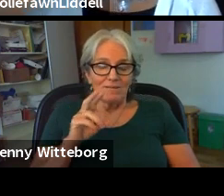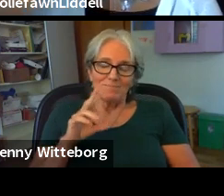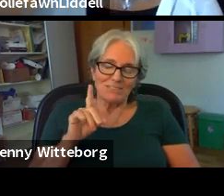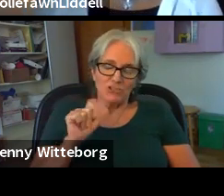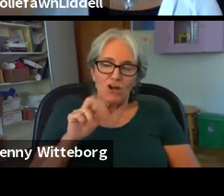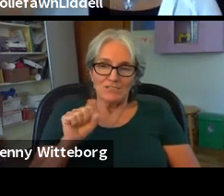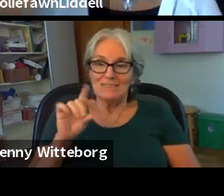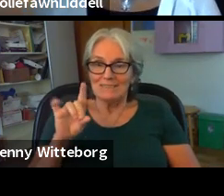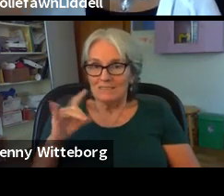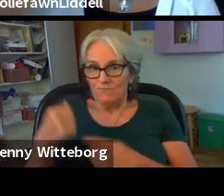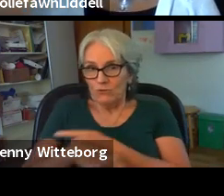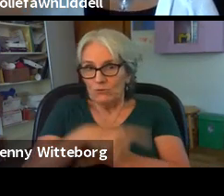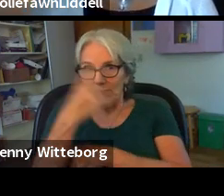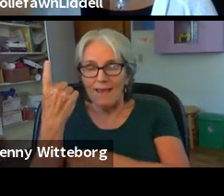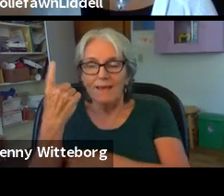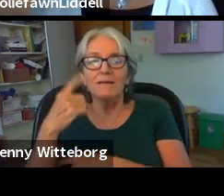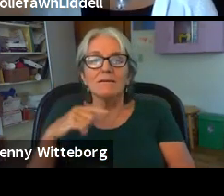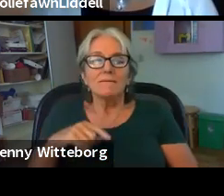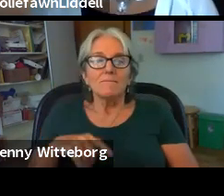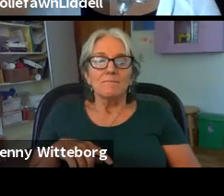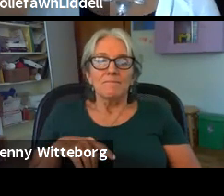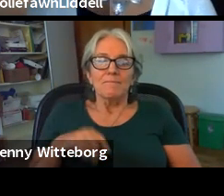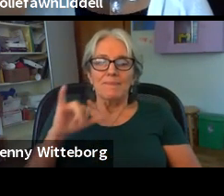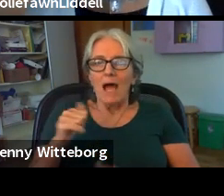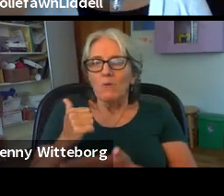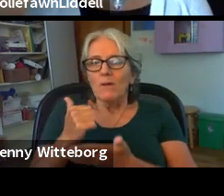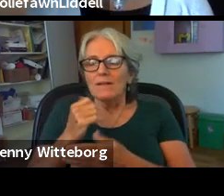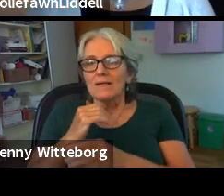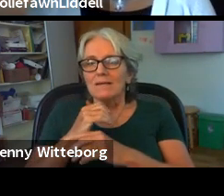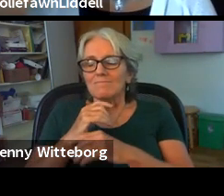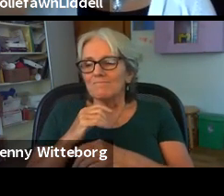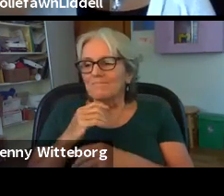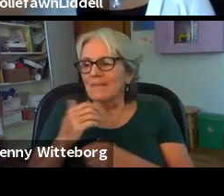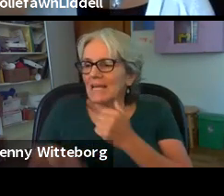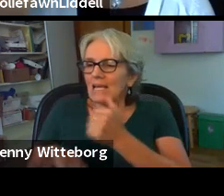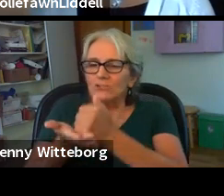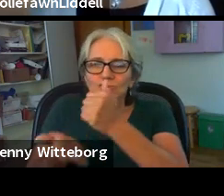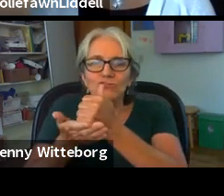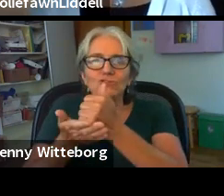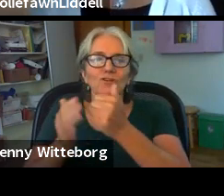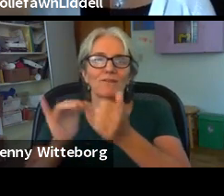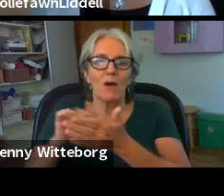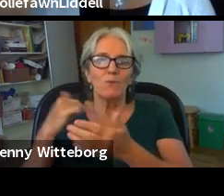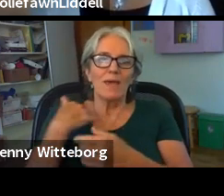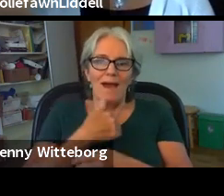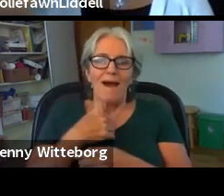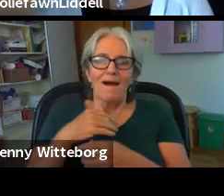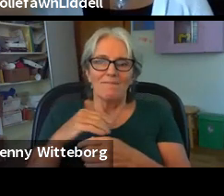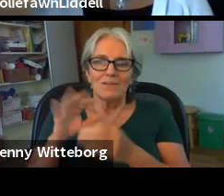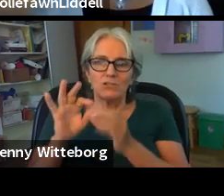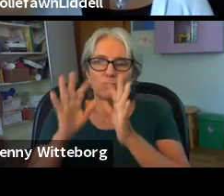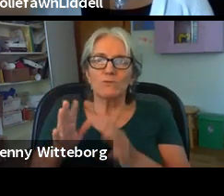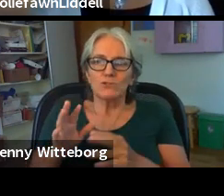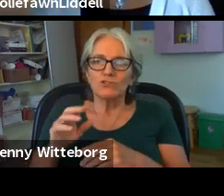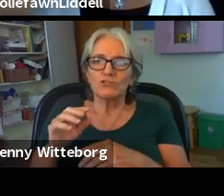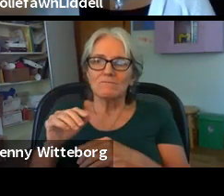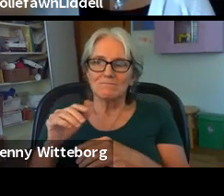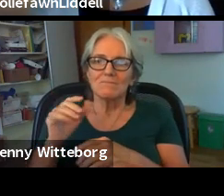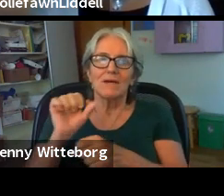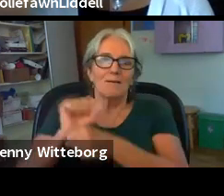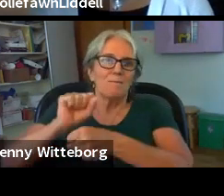FCC. So I appreciate DARS hiring interpreters for today, and